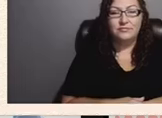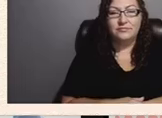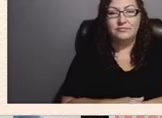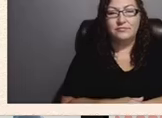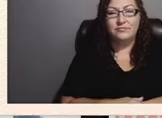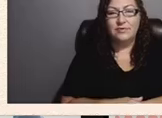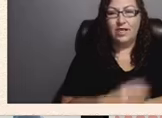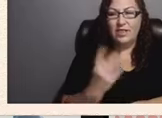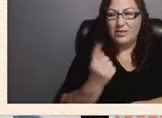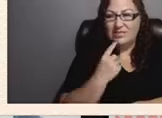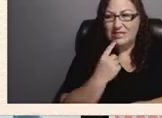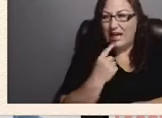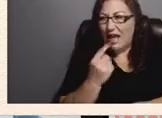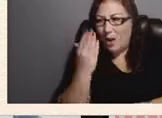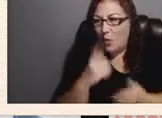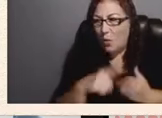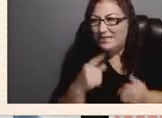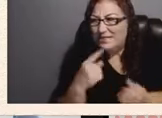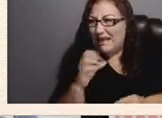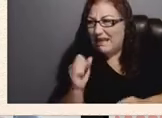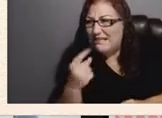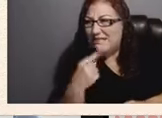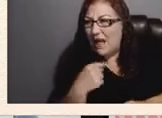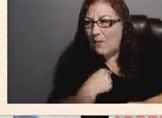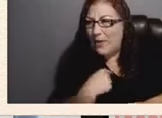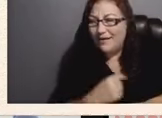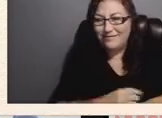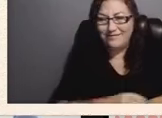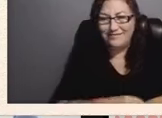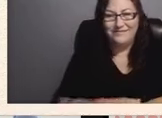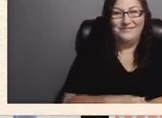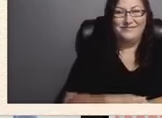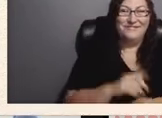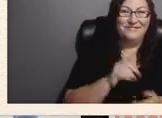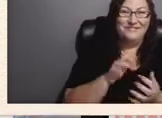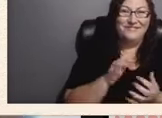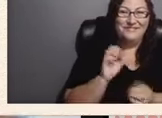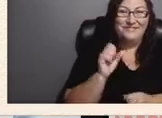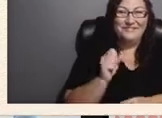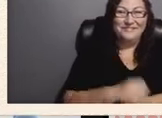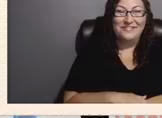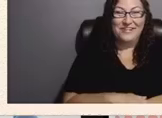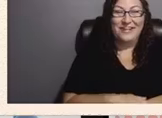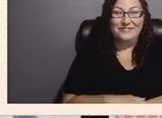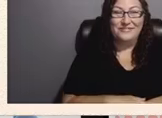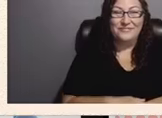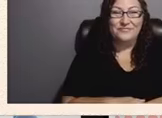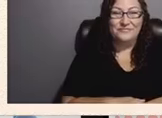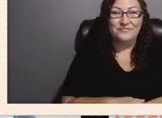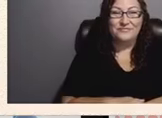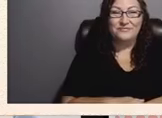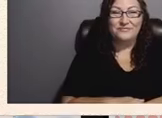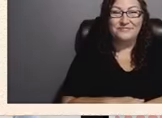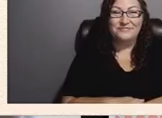said, can you tell me? Yeah, they got it. Yeah. Well, I knew that.